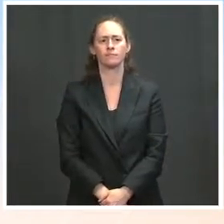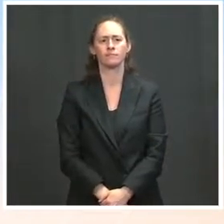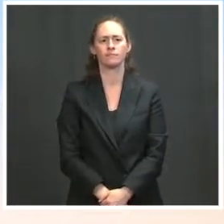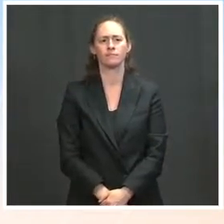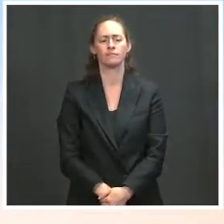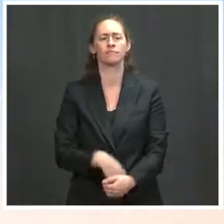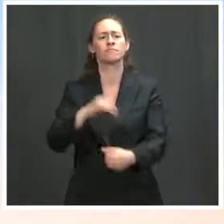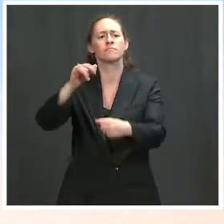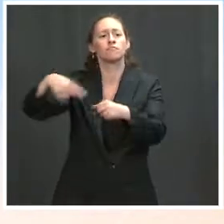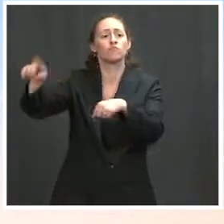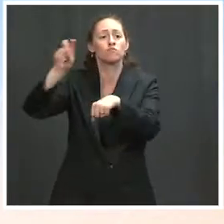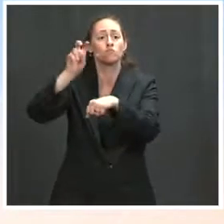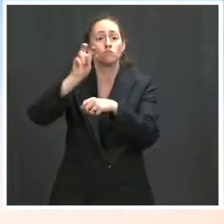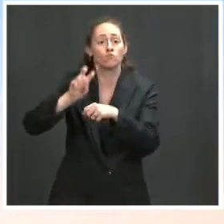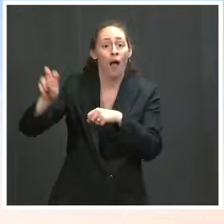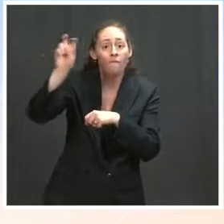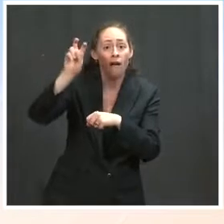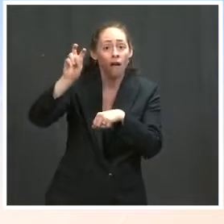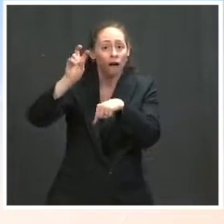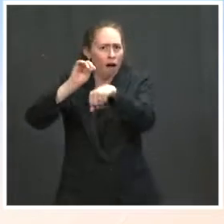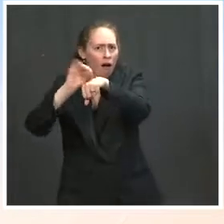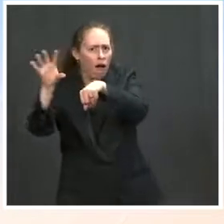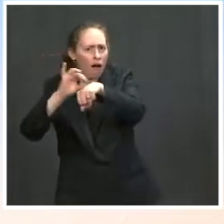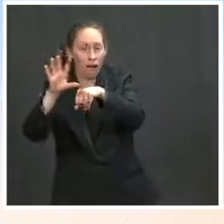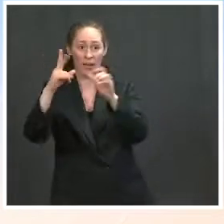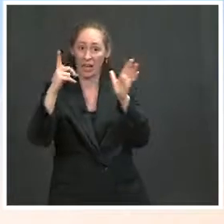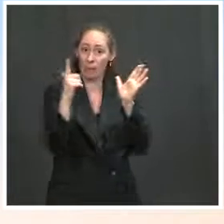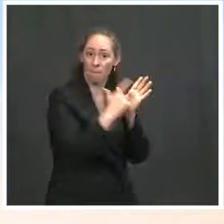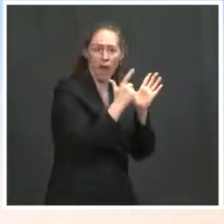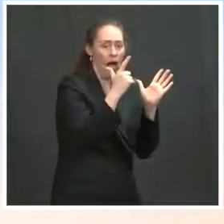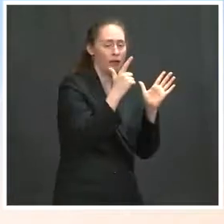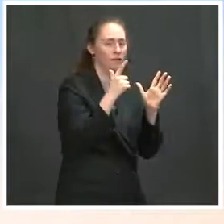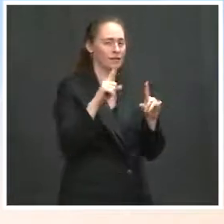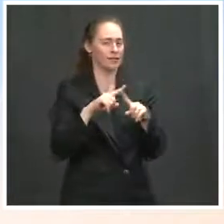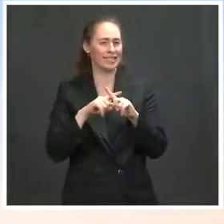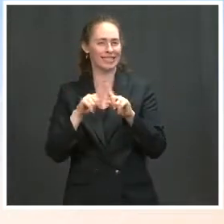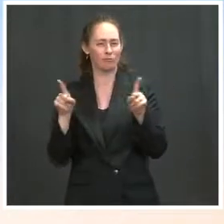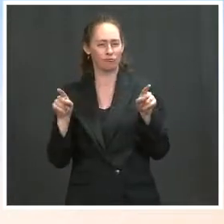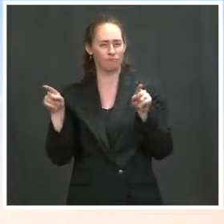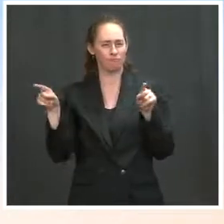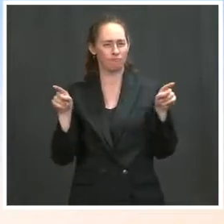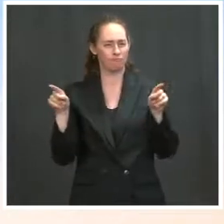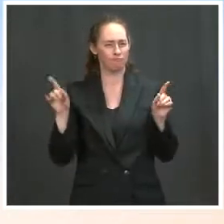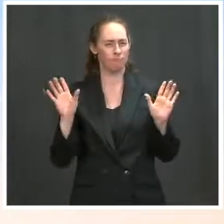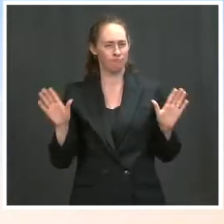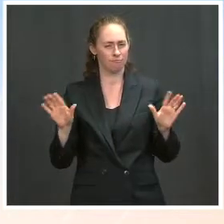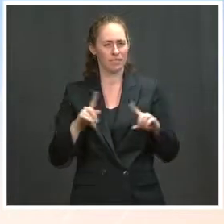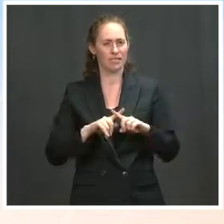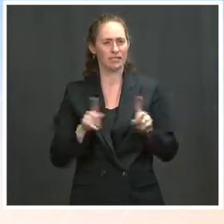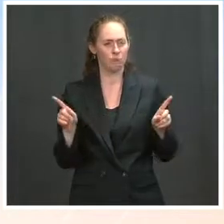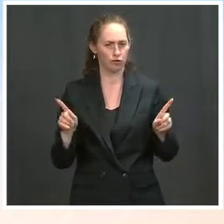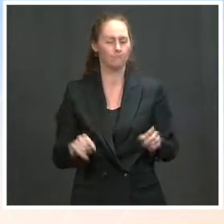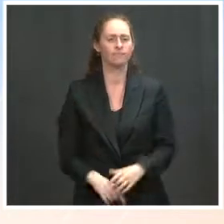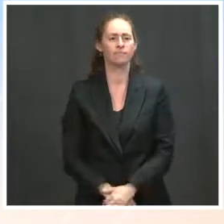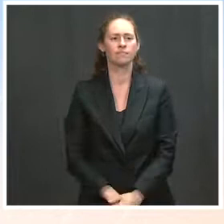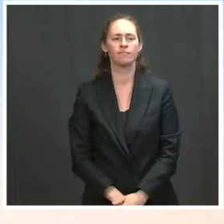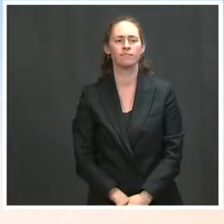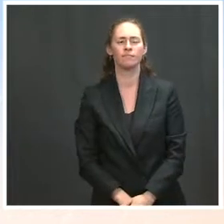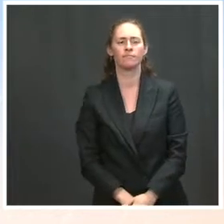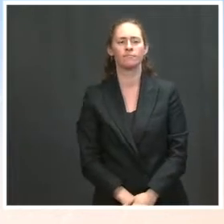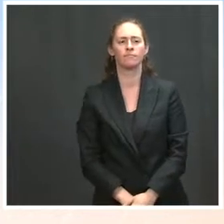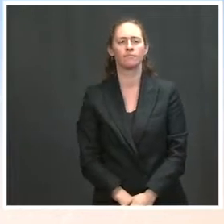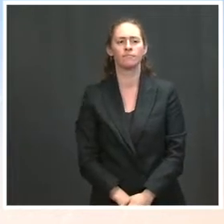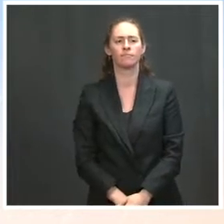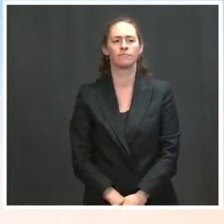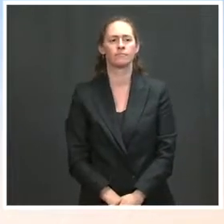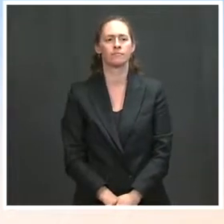remains. It has not changed on the Olympics. We respected the decision to delay the Olympics, the Games last summer,